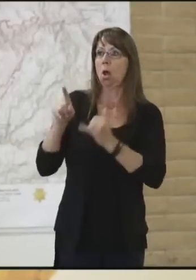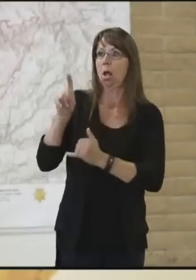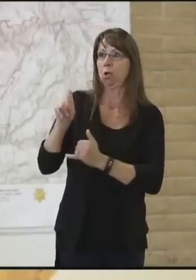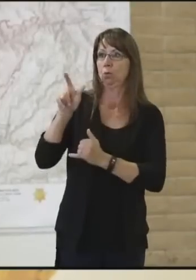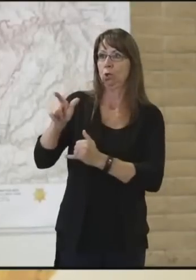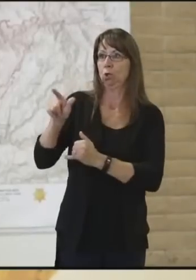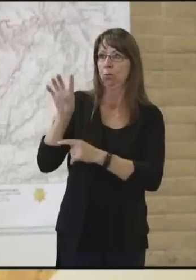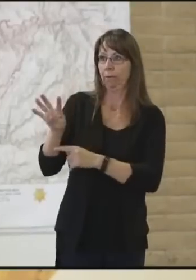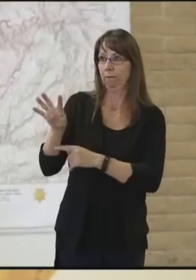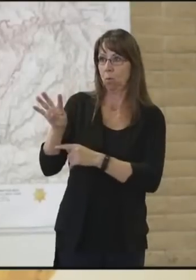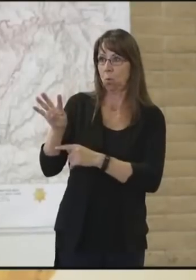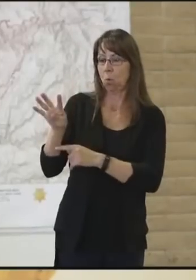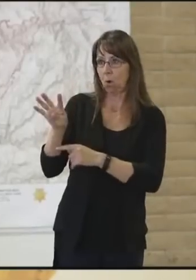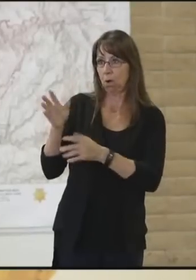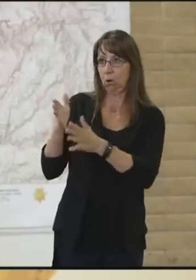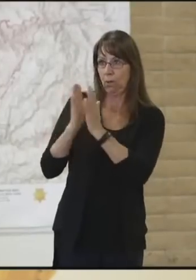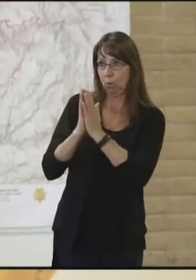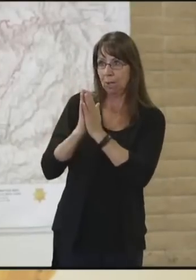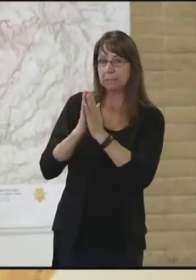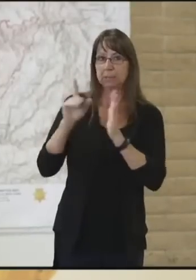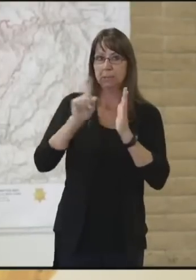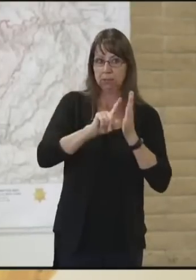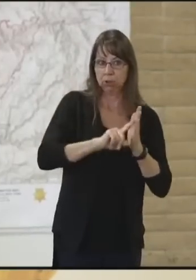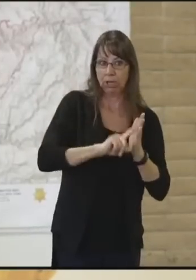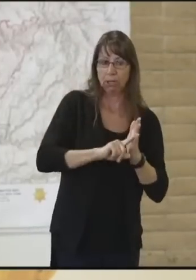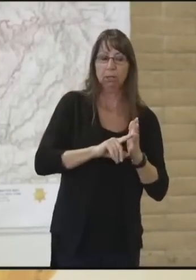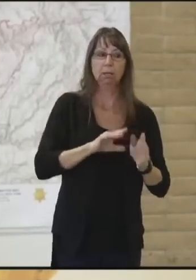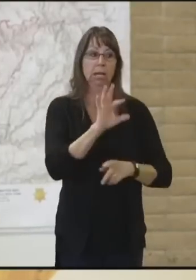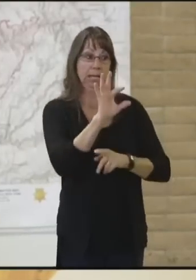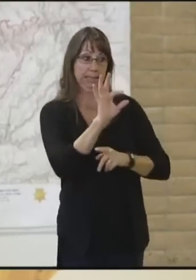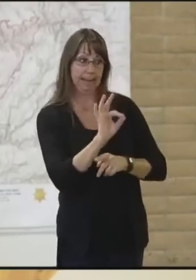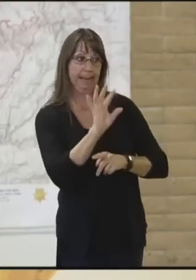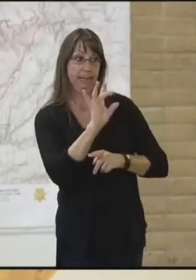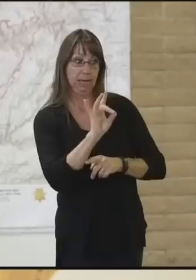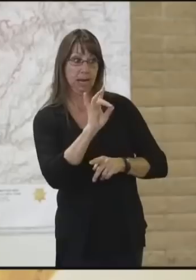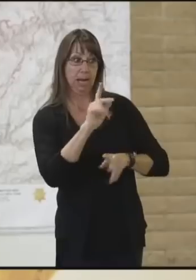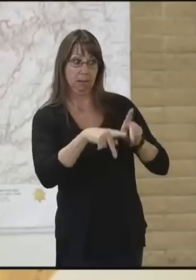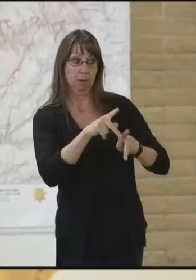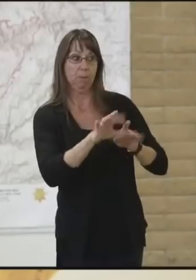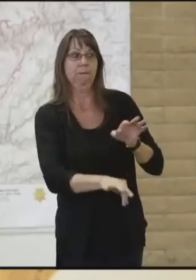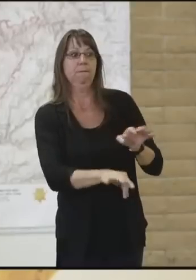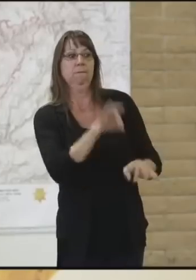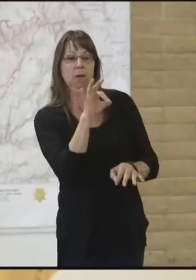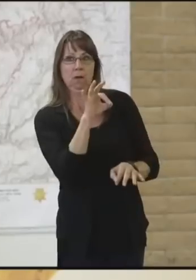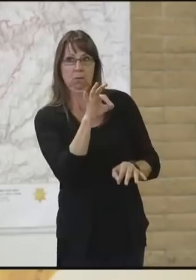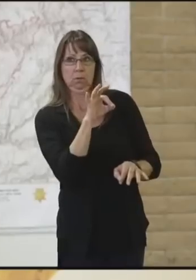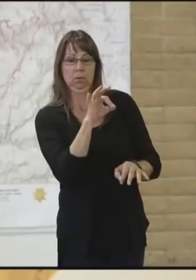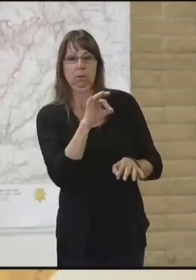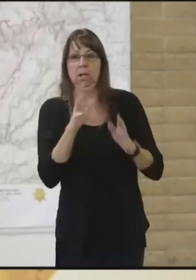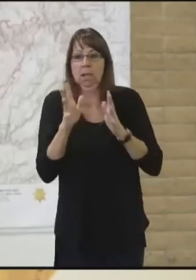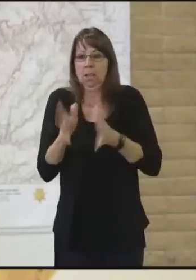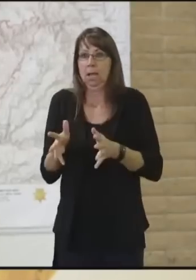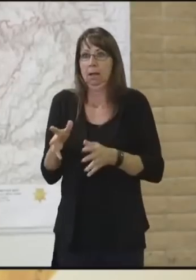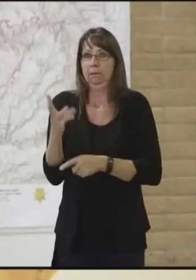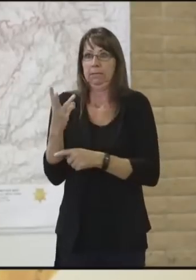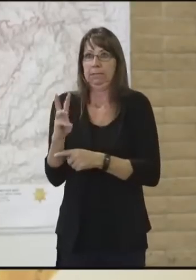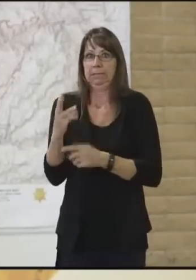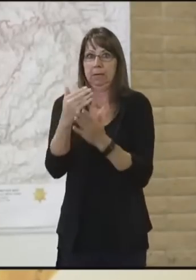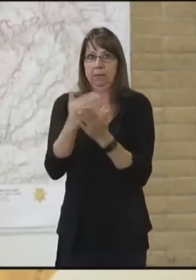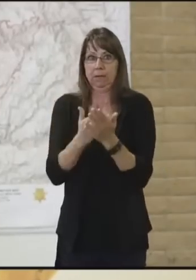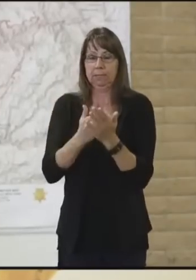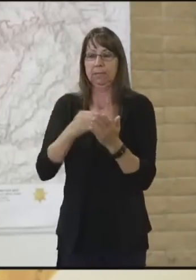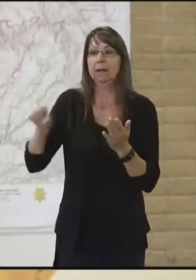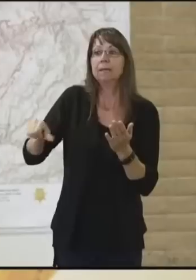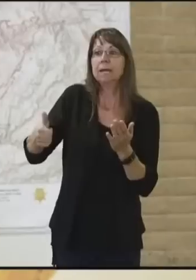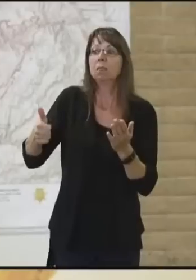service requesting the welfare checks. 98 people have been located. 16 remain on the list. The other 10